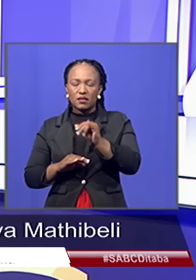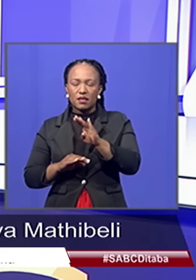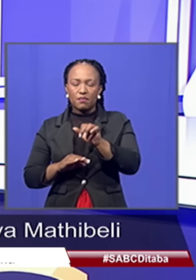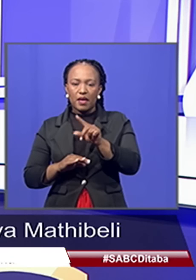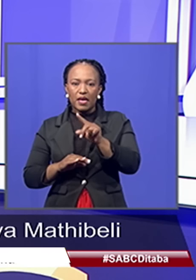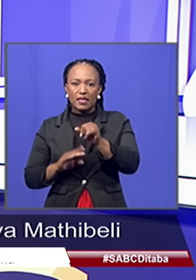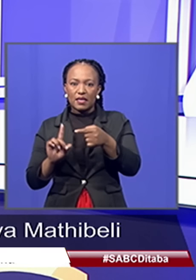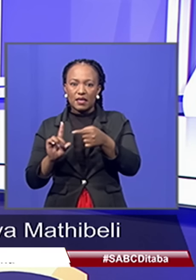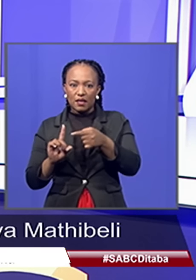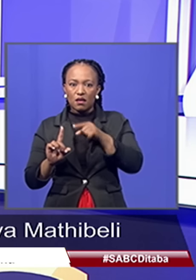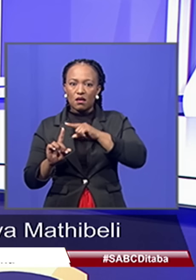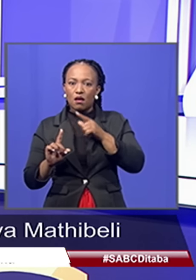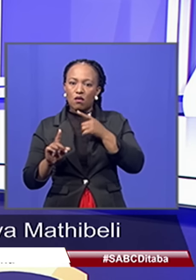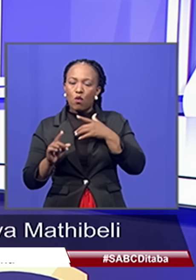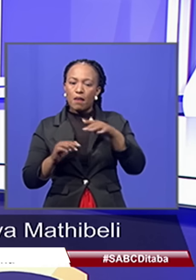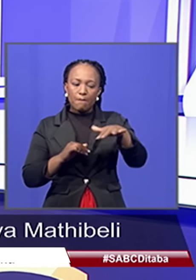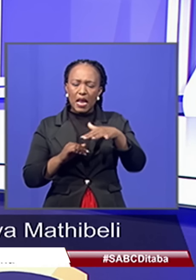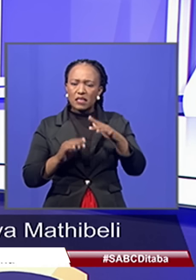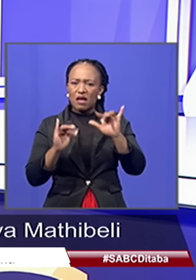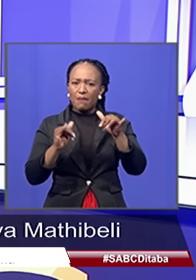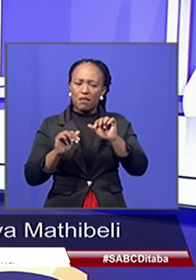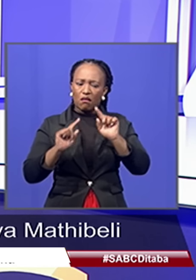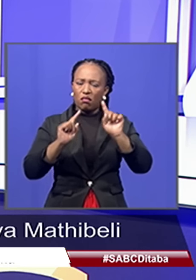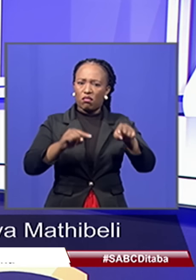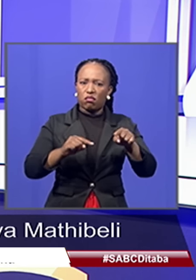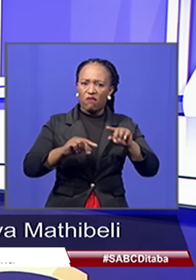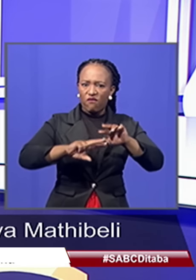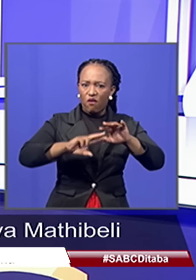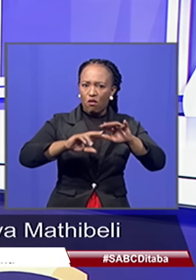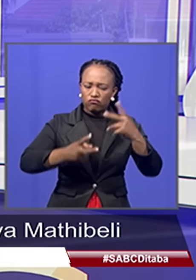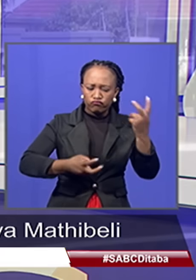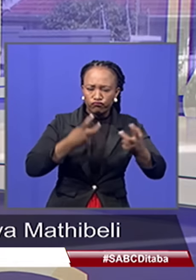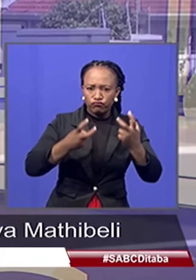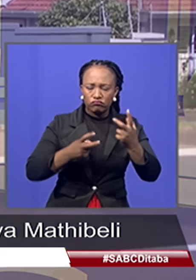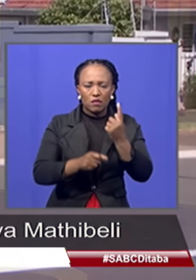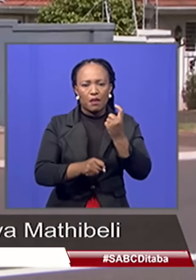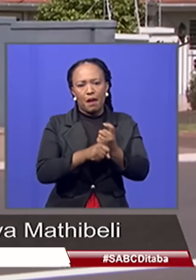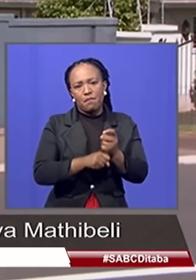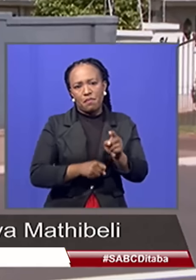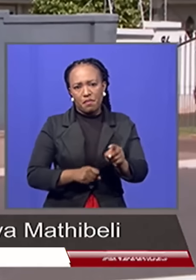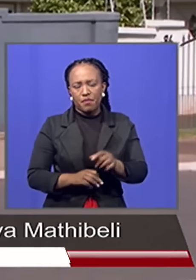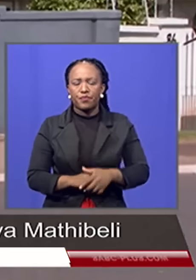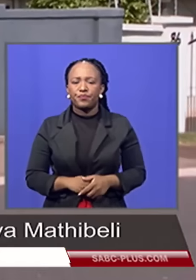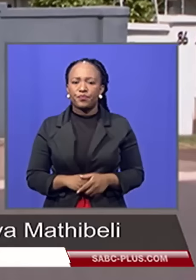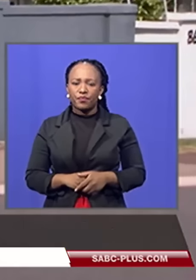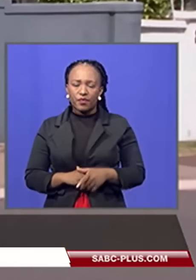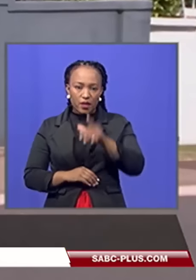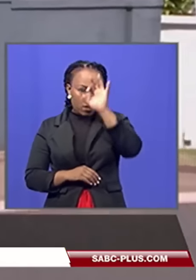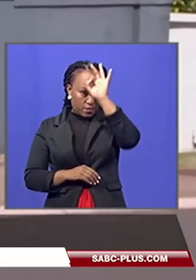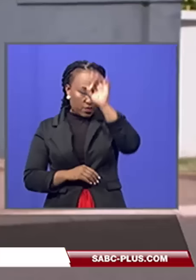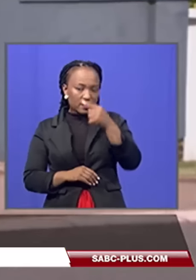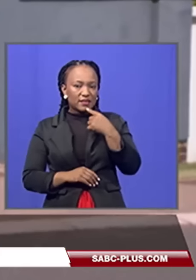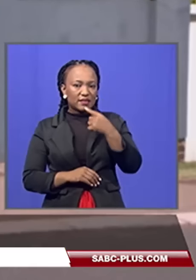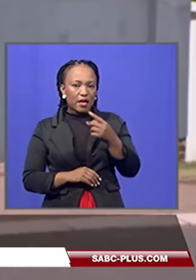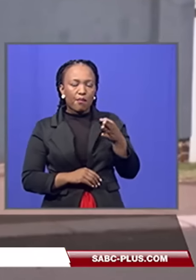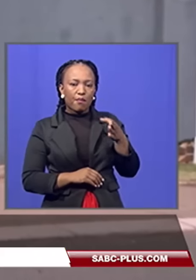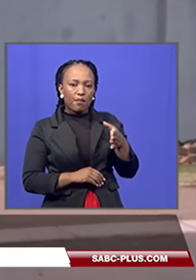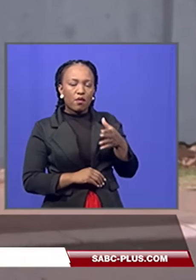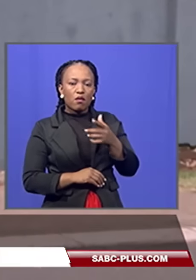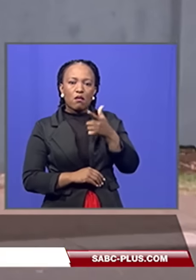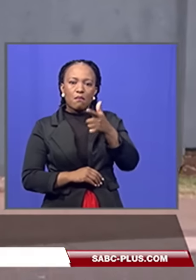ya go thibela go fetlekwa ga lefelo la kgwebo ya gagwe. Maphodisa a re dibitša tšeo di lego sephodiseng